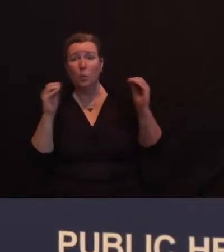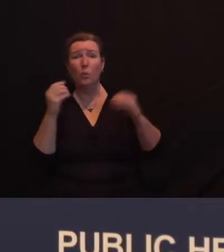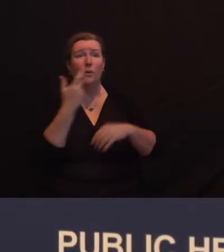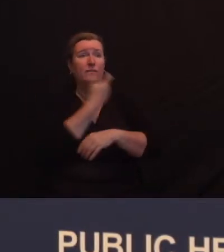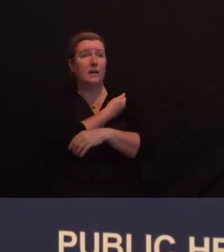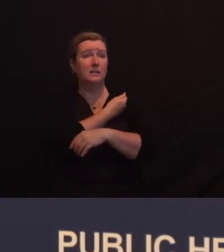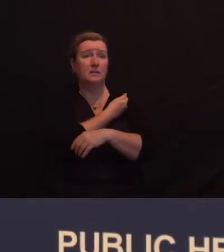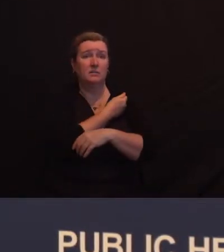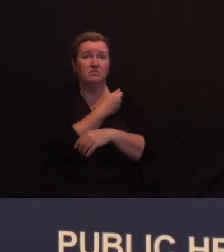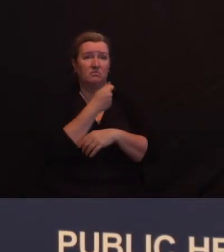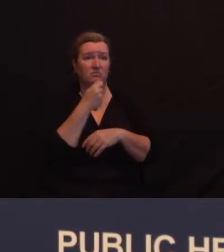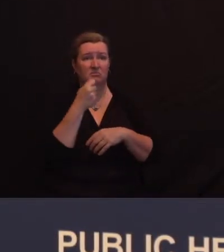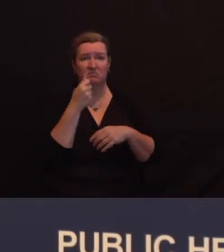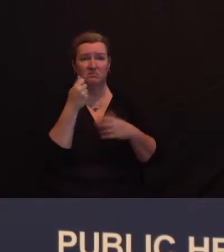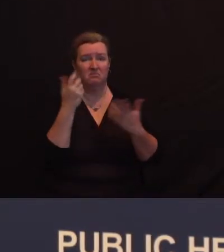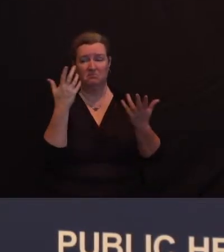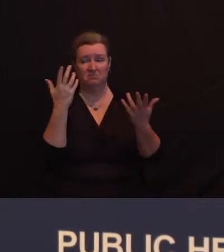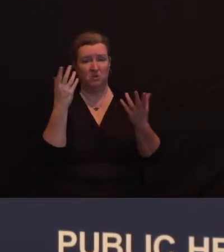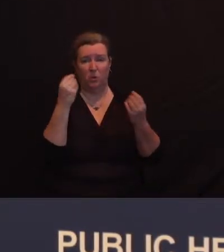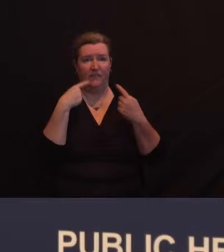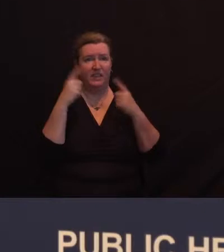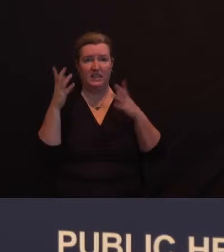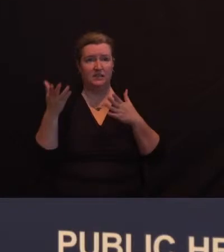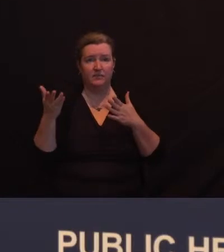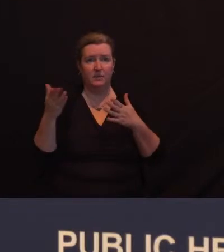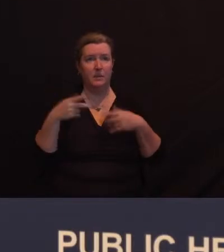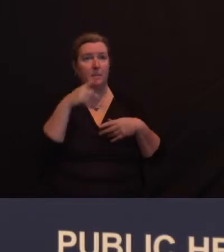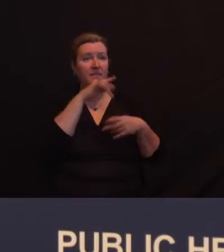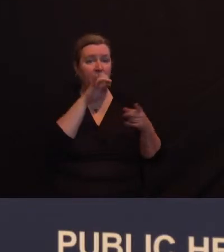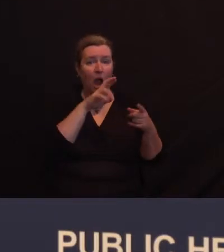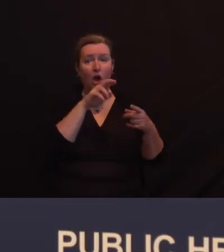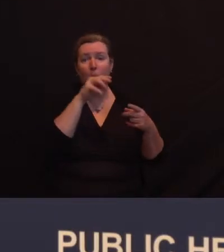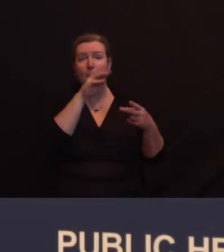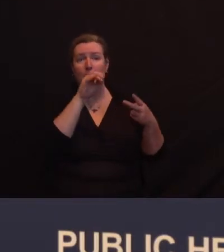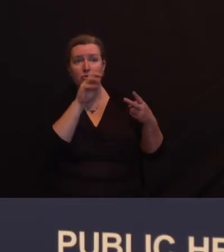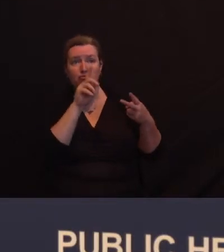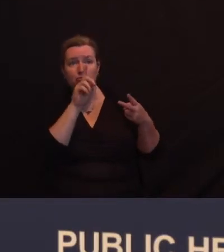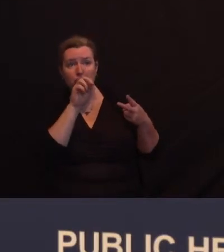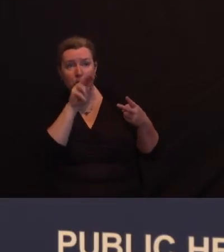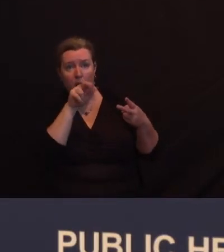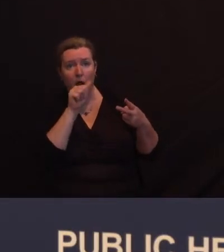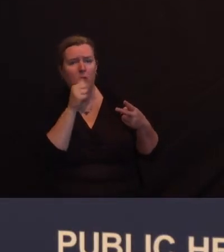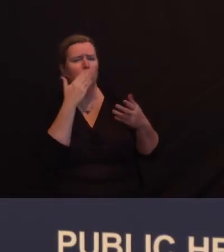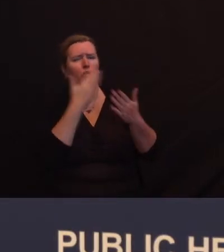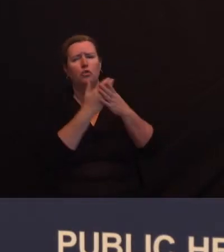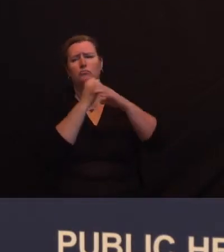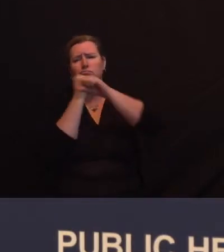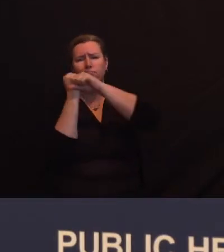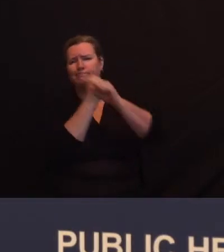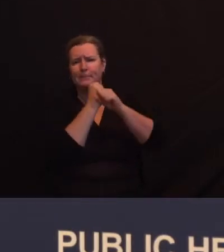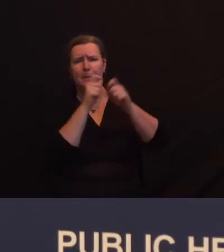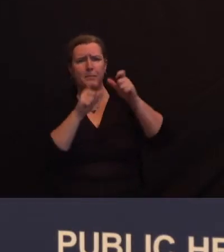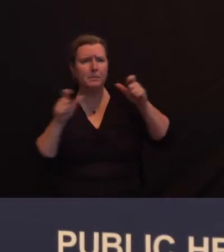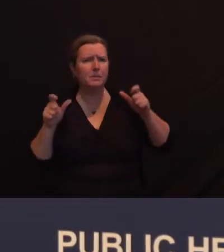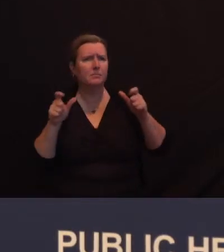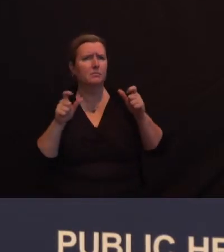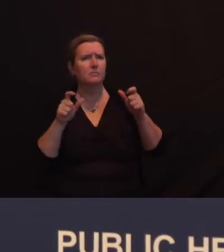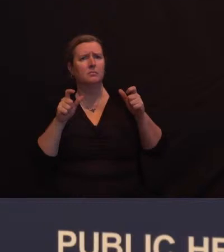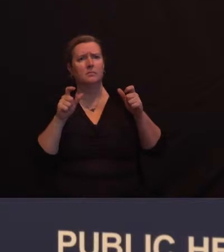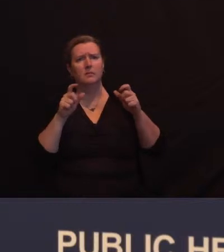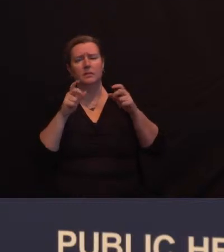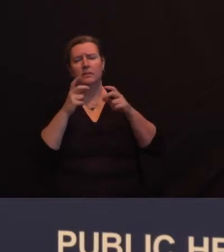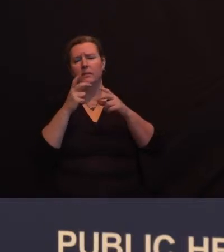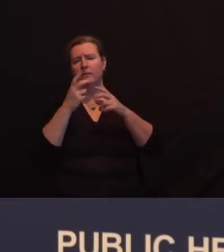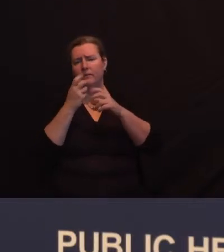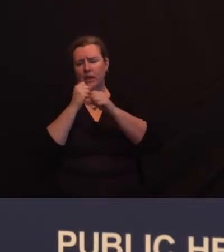vaccines are really, really good at protecting individuals from severe outcomes such as hospitalizations and